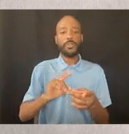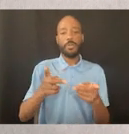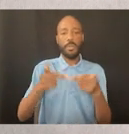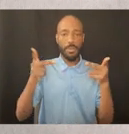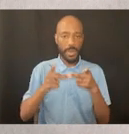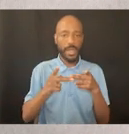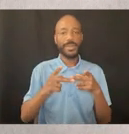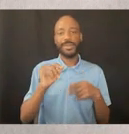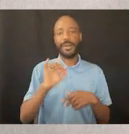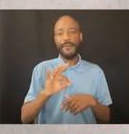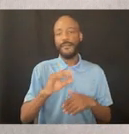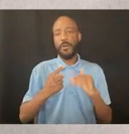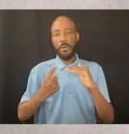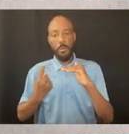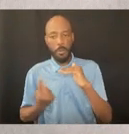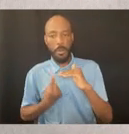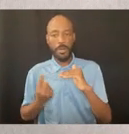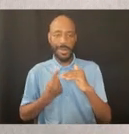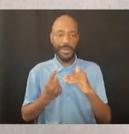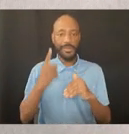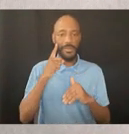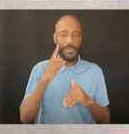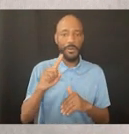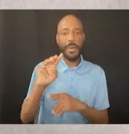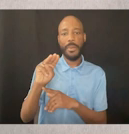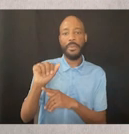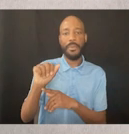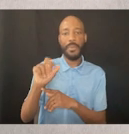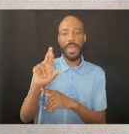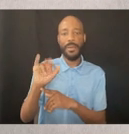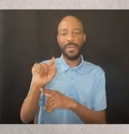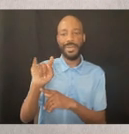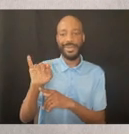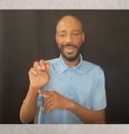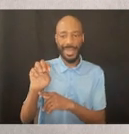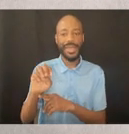maritime travelers, a ship set adrift. And here we are.